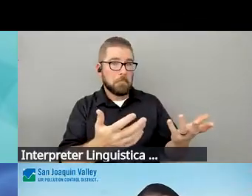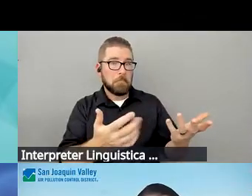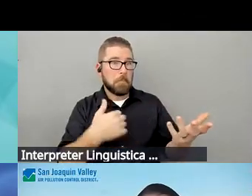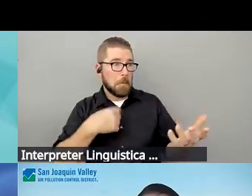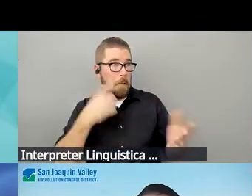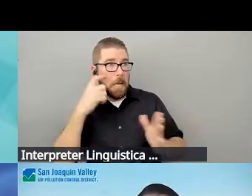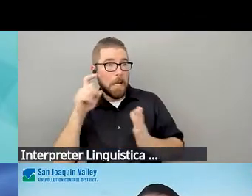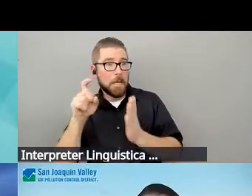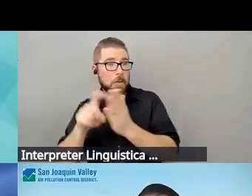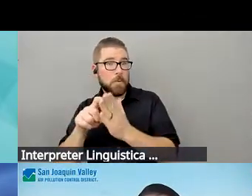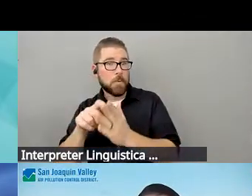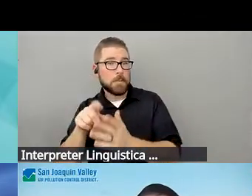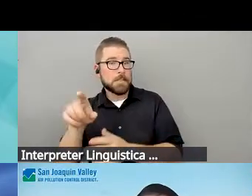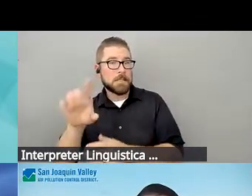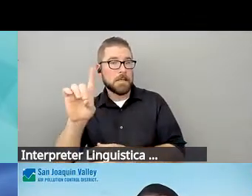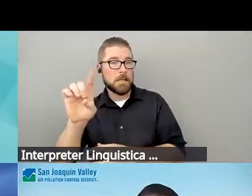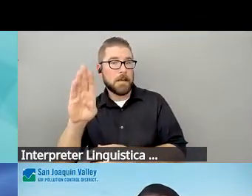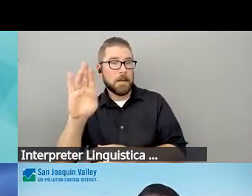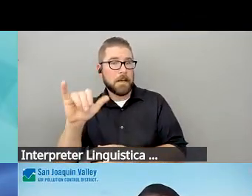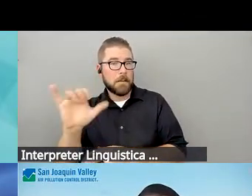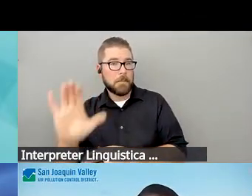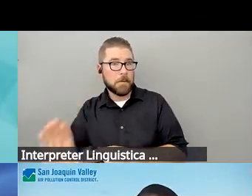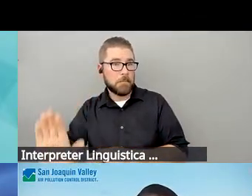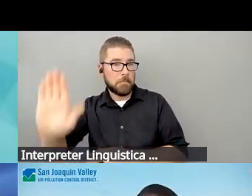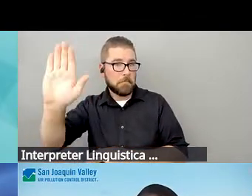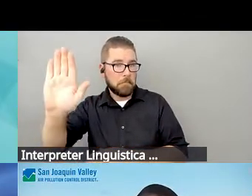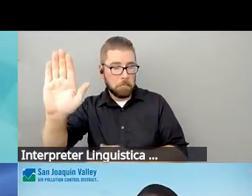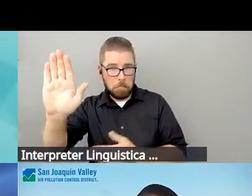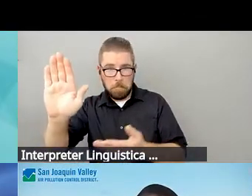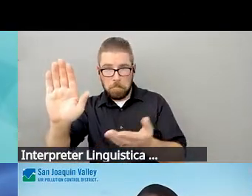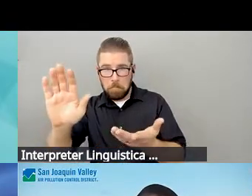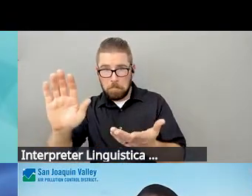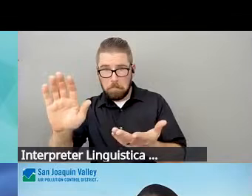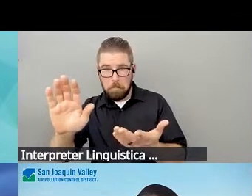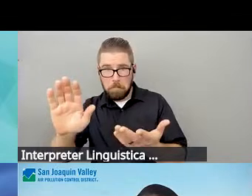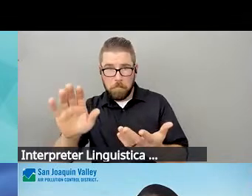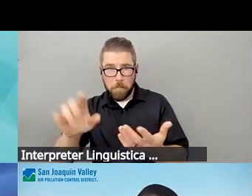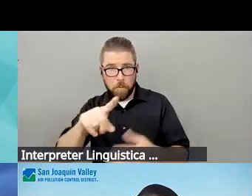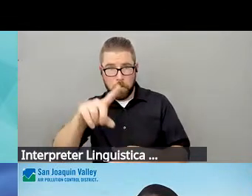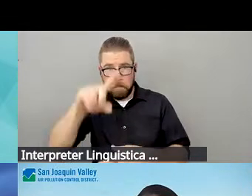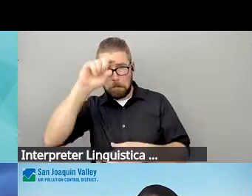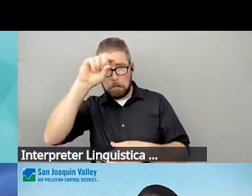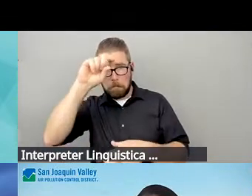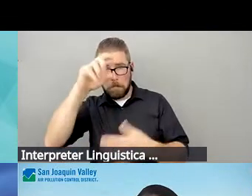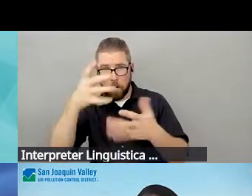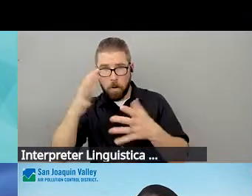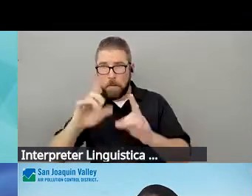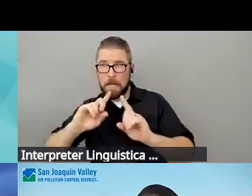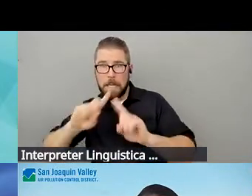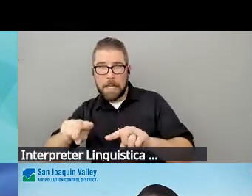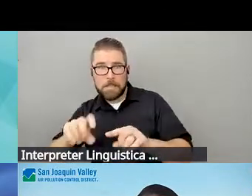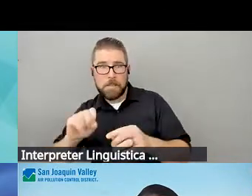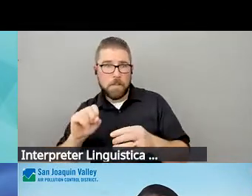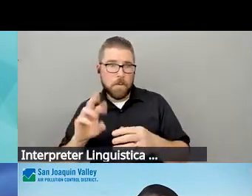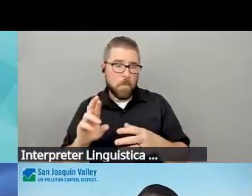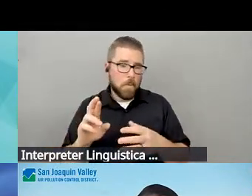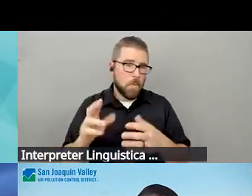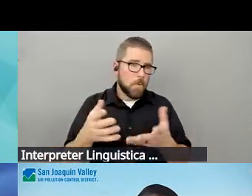So Debbie, wondering if your question was answered or if you still have your